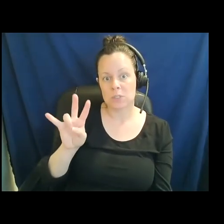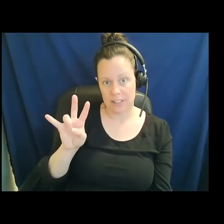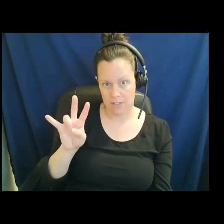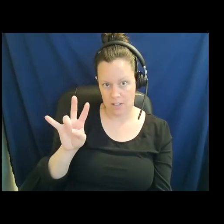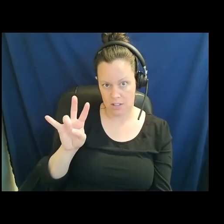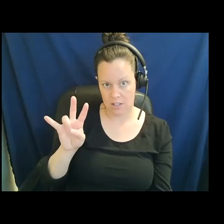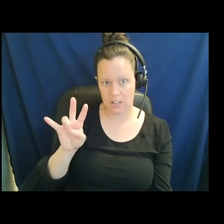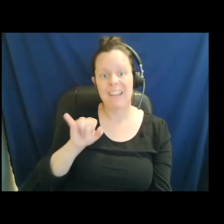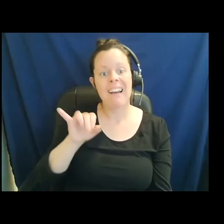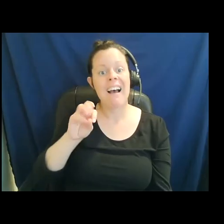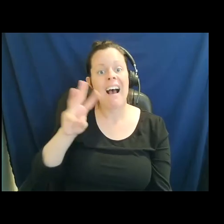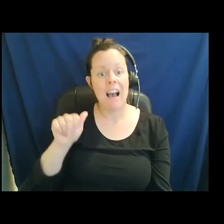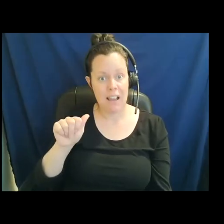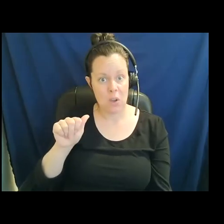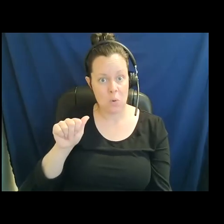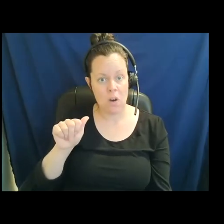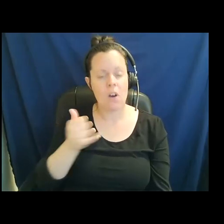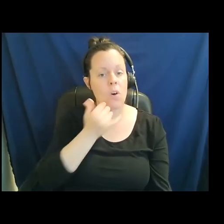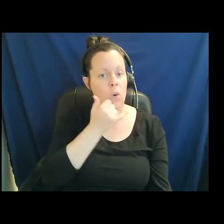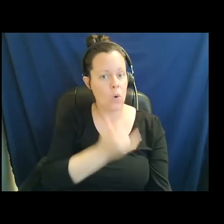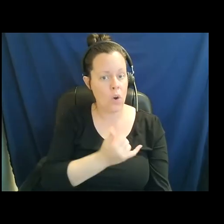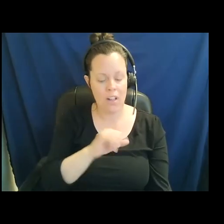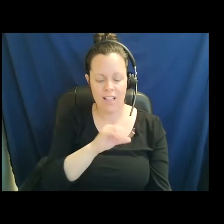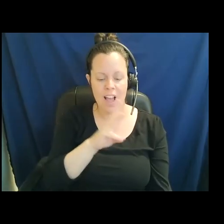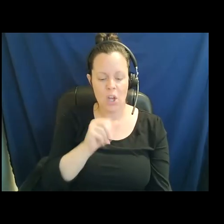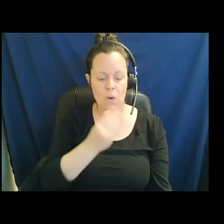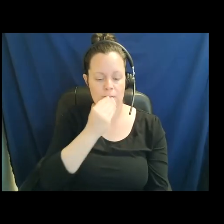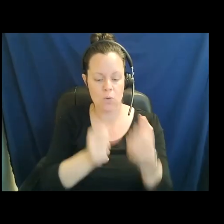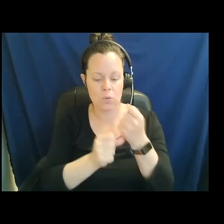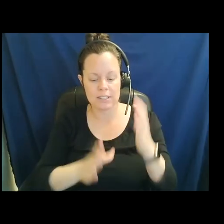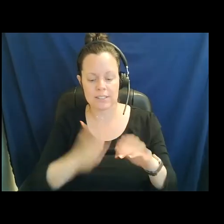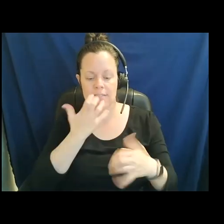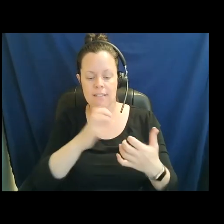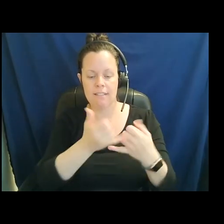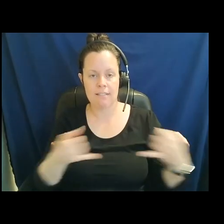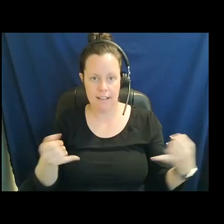And Iowa residents call the Iowa Food Assistance Hotline at